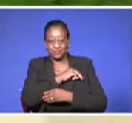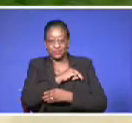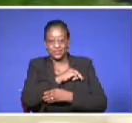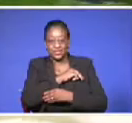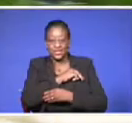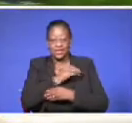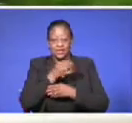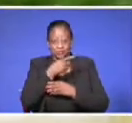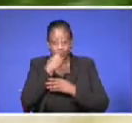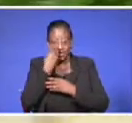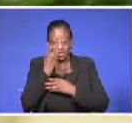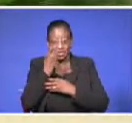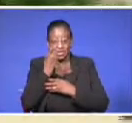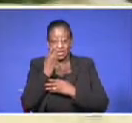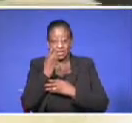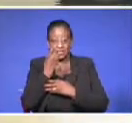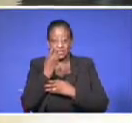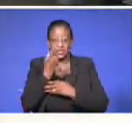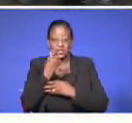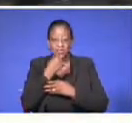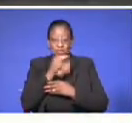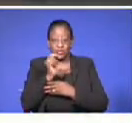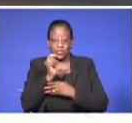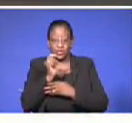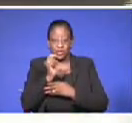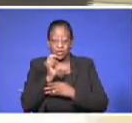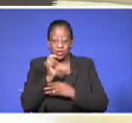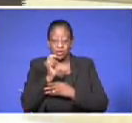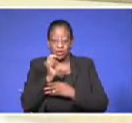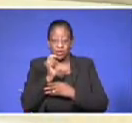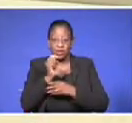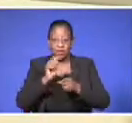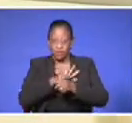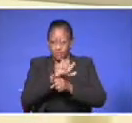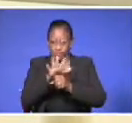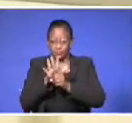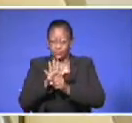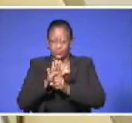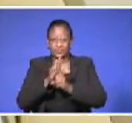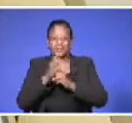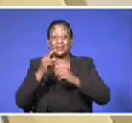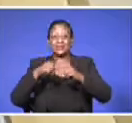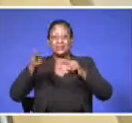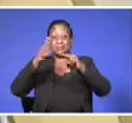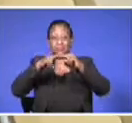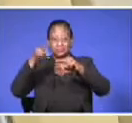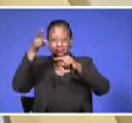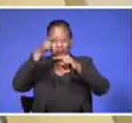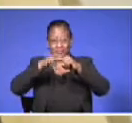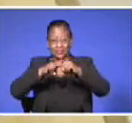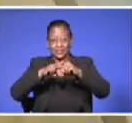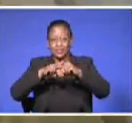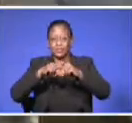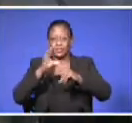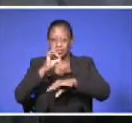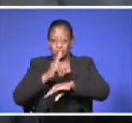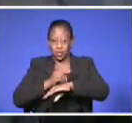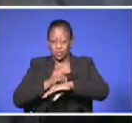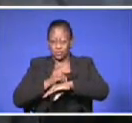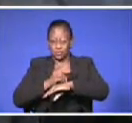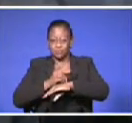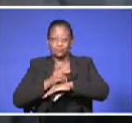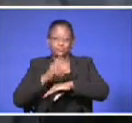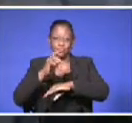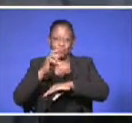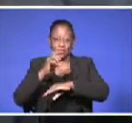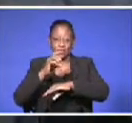from COVID-19 in the country continues to climb, Director of the National HIV/AIDS and Infectious Disease Program, Dr. Nakia Forbes, says